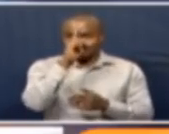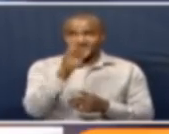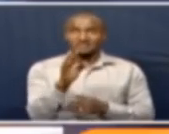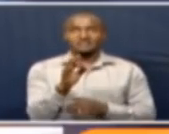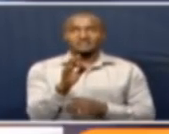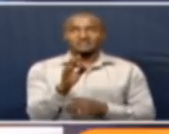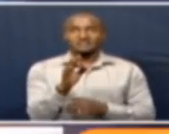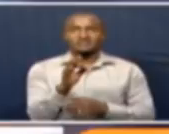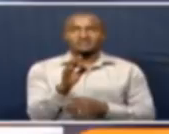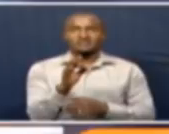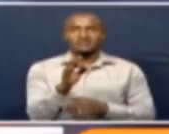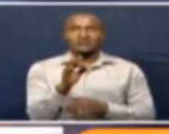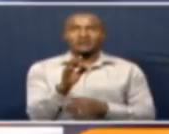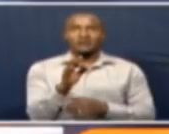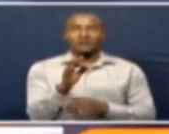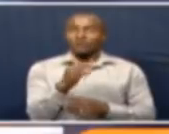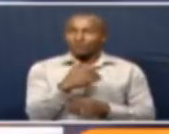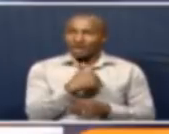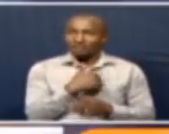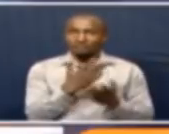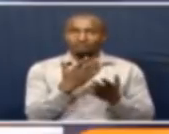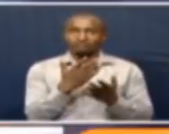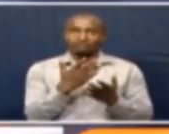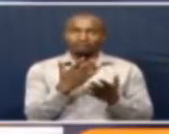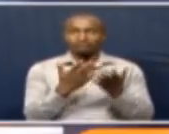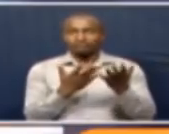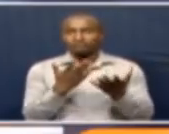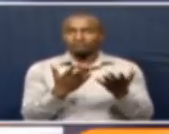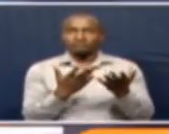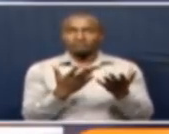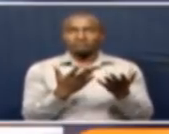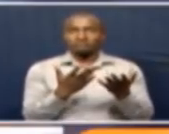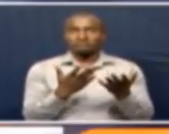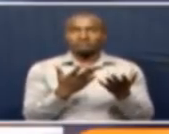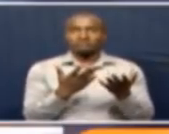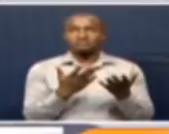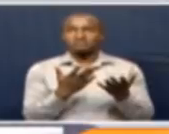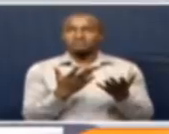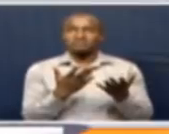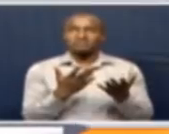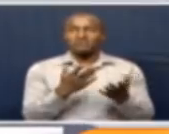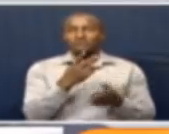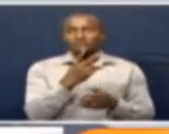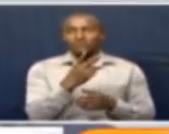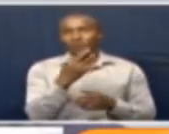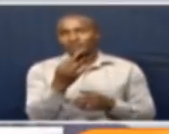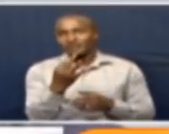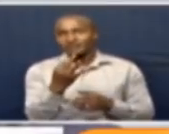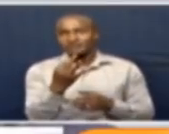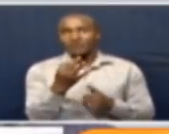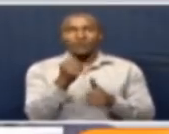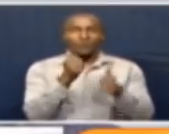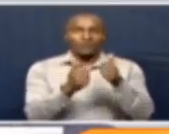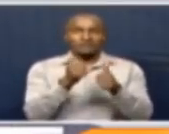we have minimal agencies. You like start counting, then you end up like only narrowing down to like a two or three that will